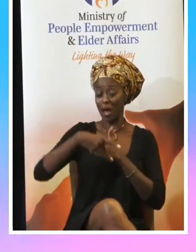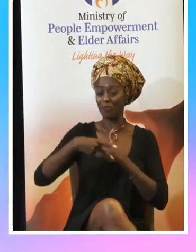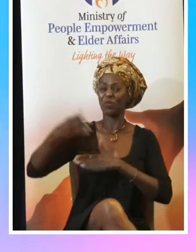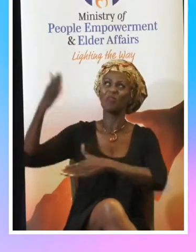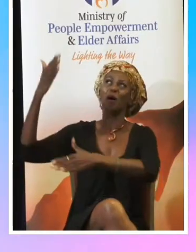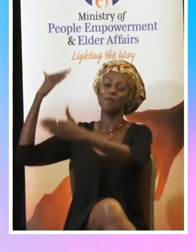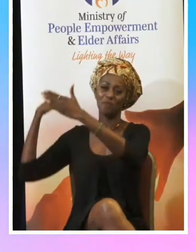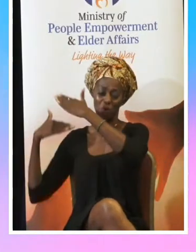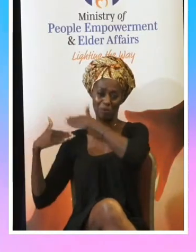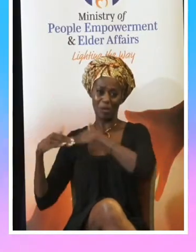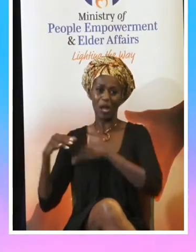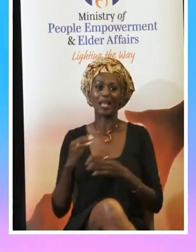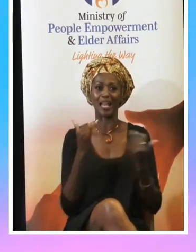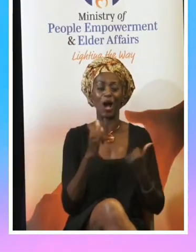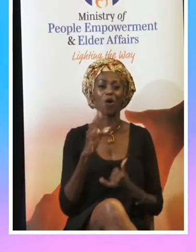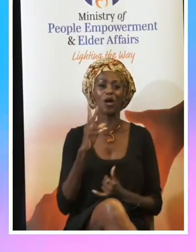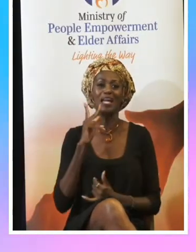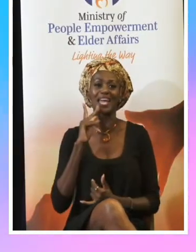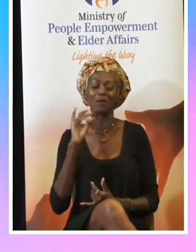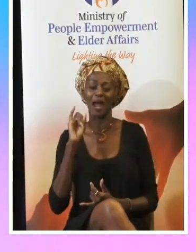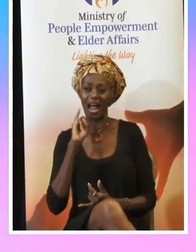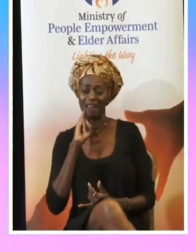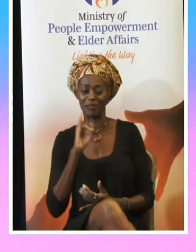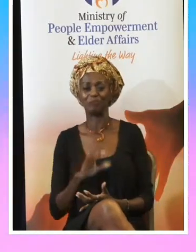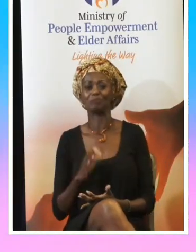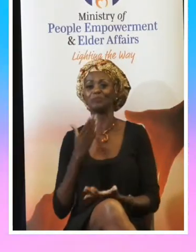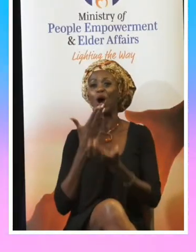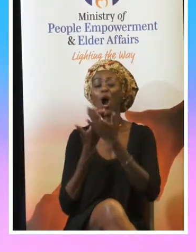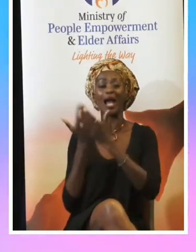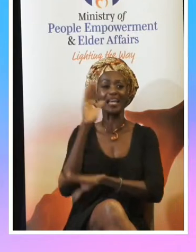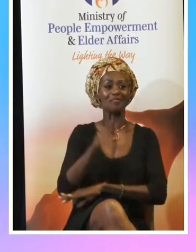Karen, the floor Good is evening, yours, everyone. My dear.